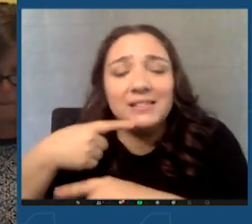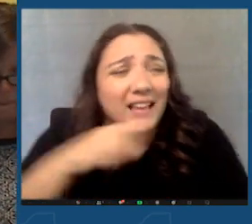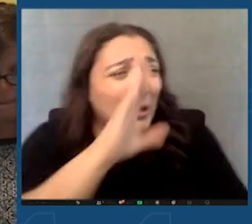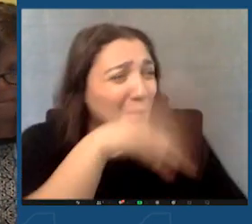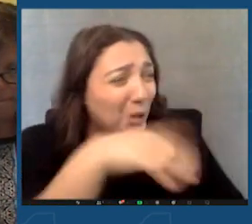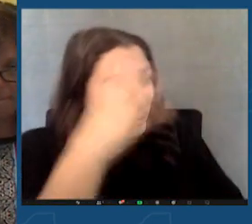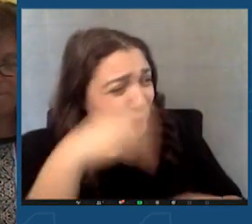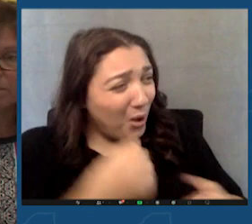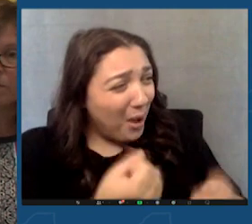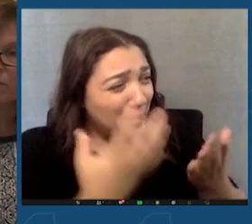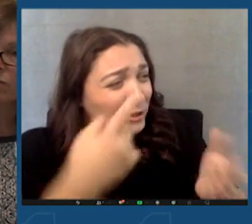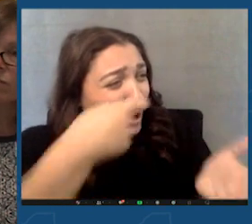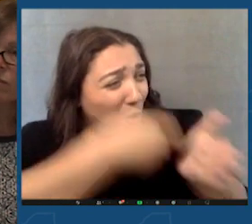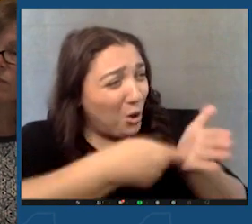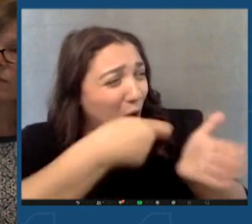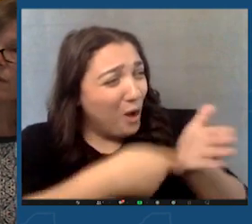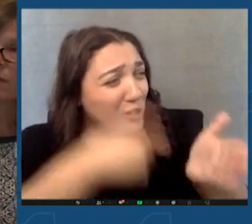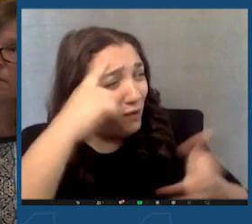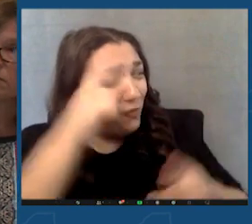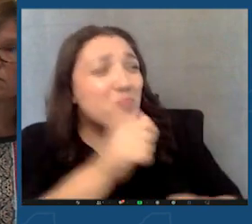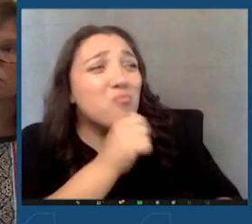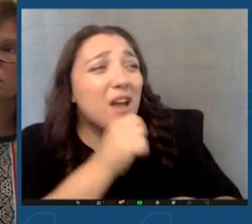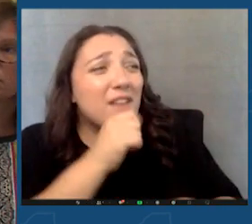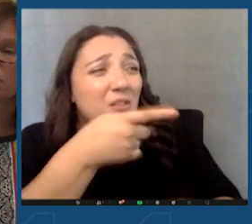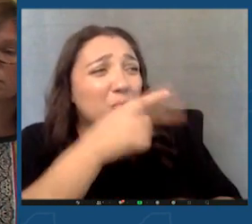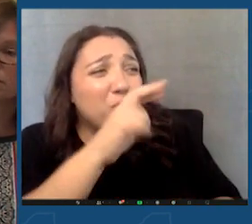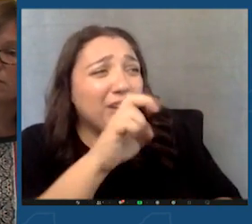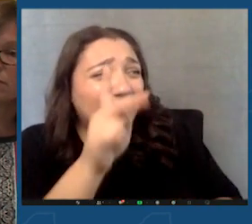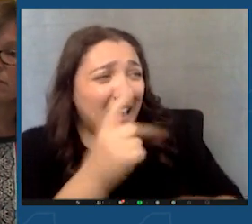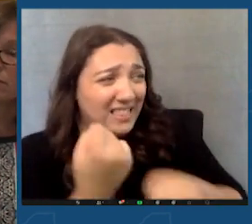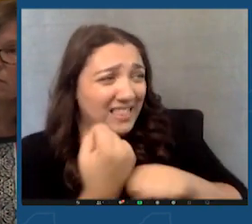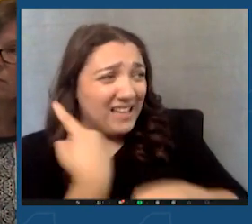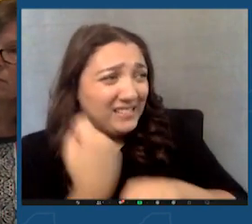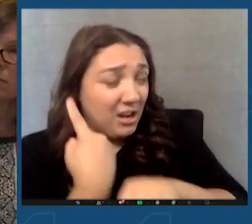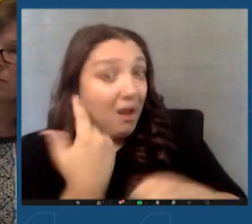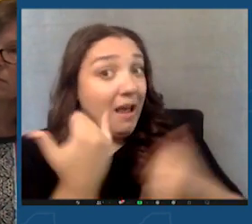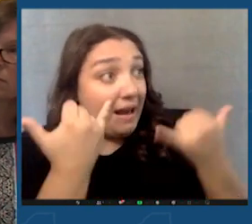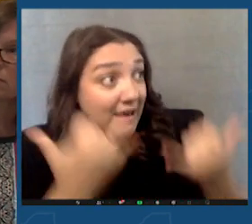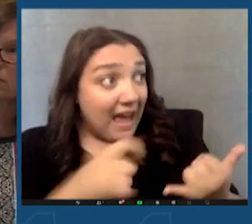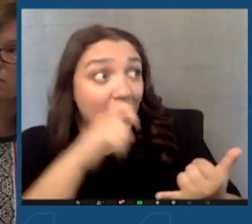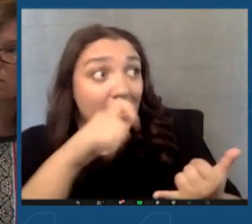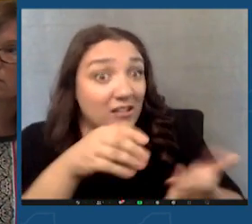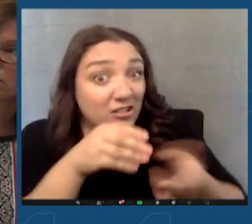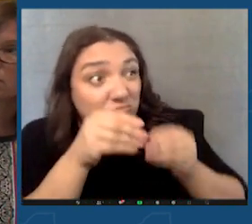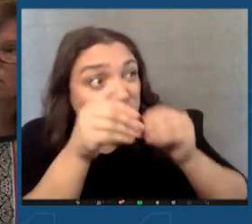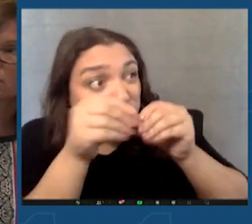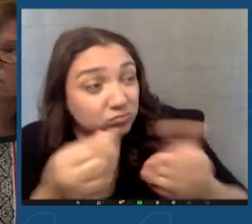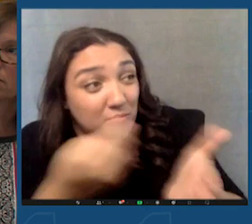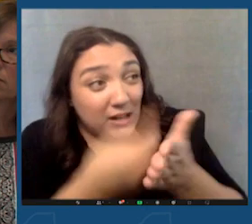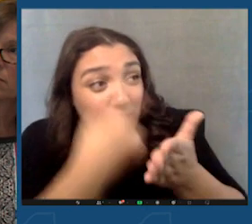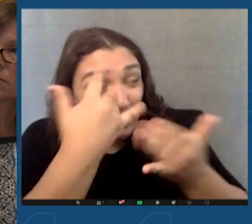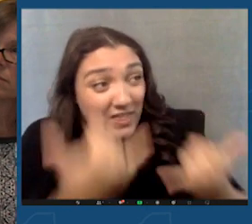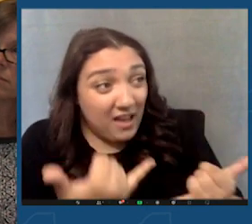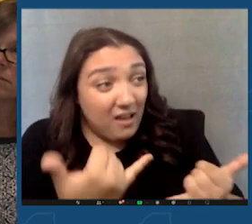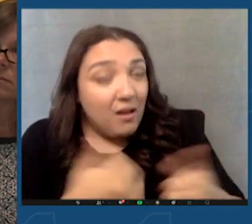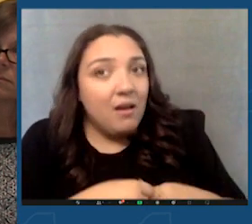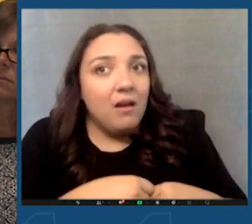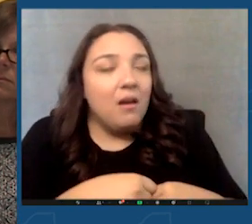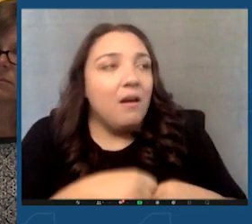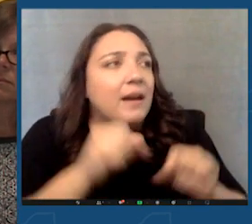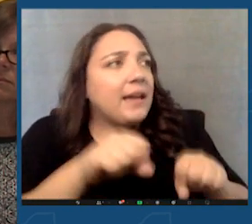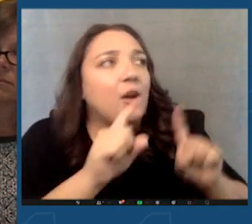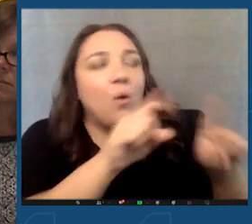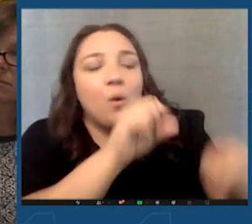last year. Now that I don't have to pay that money, or now that I could go to work instead of being home, the economics completely changes for that